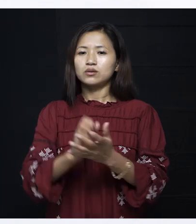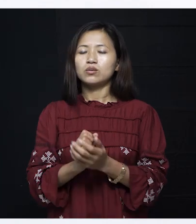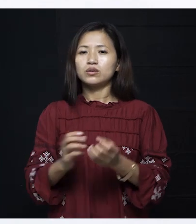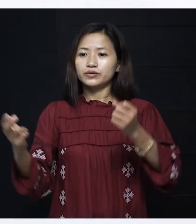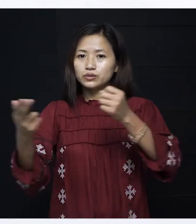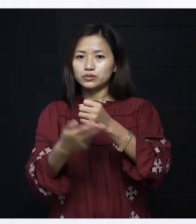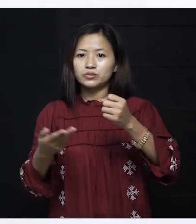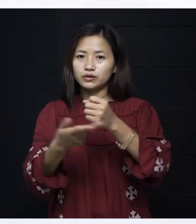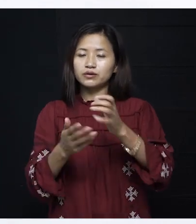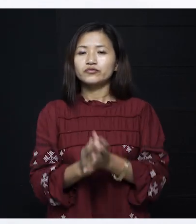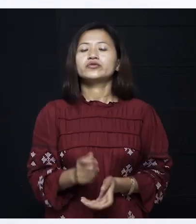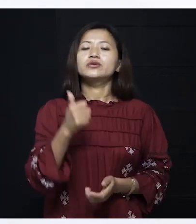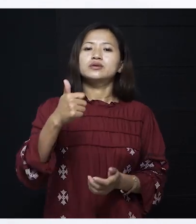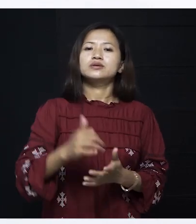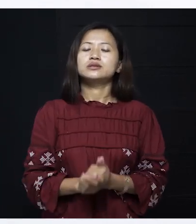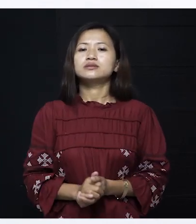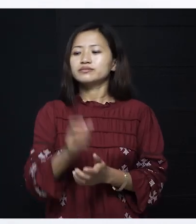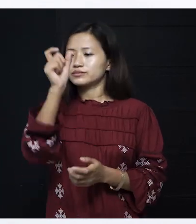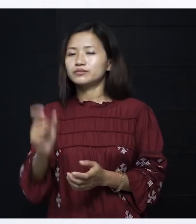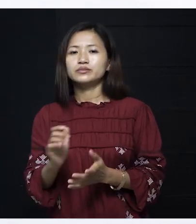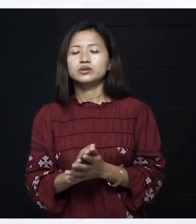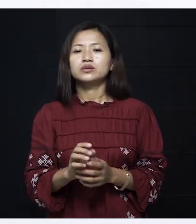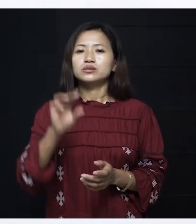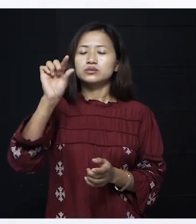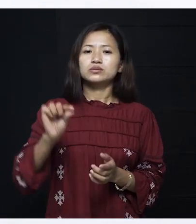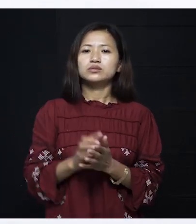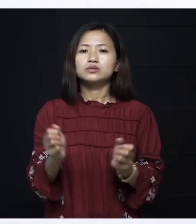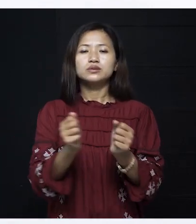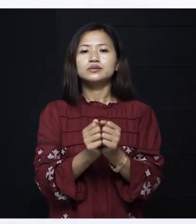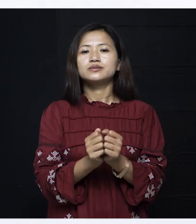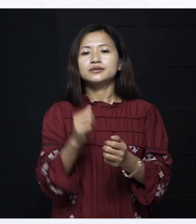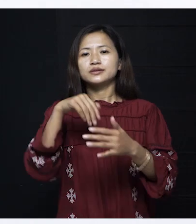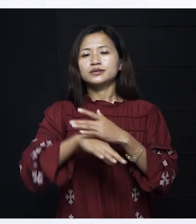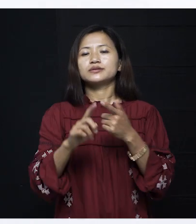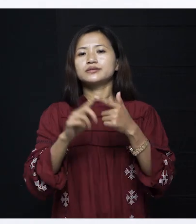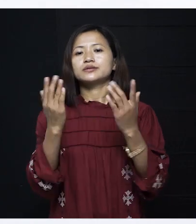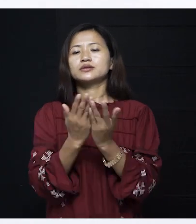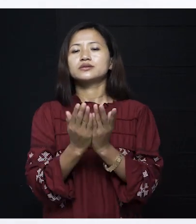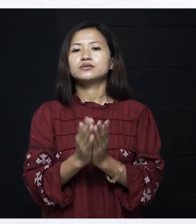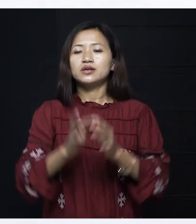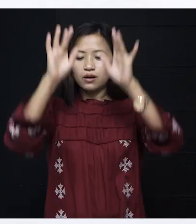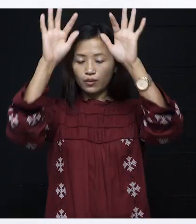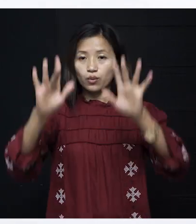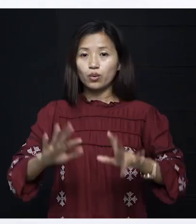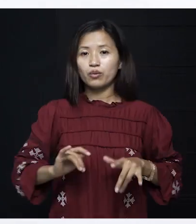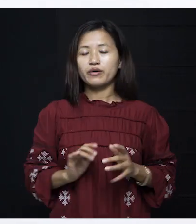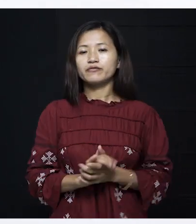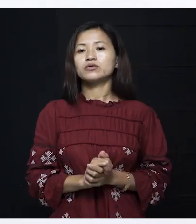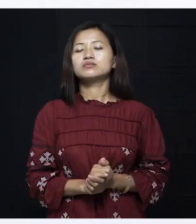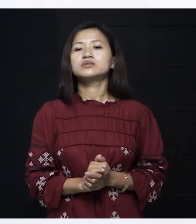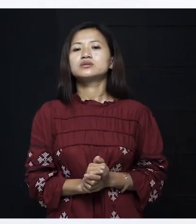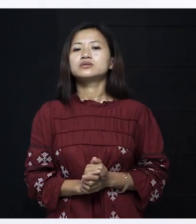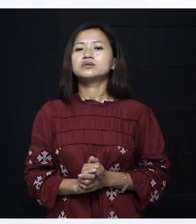on the person, okay? Then it can also be to do with, in your textbook, it is written as rainfall, isn't it?